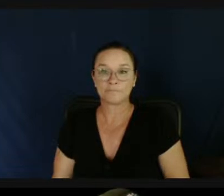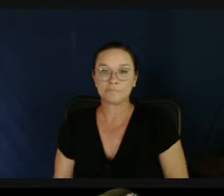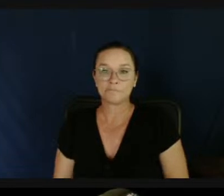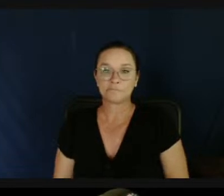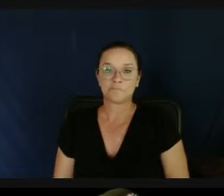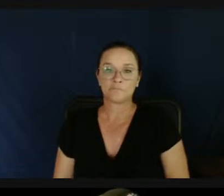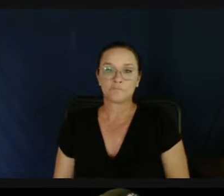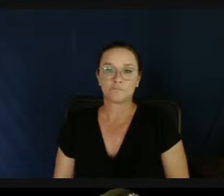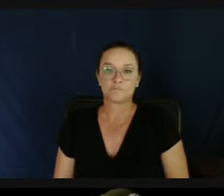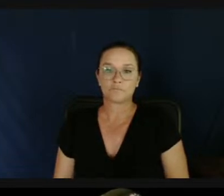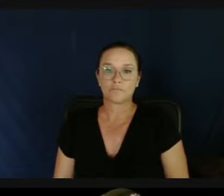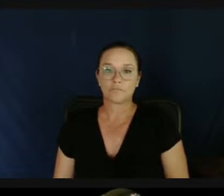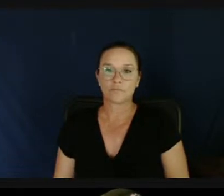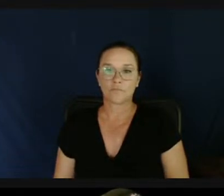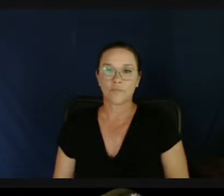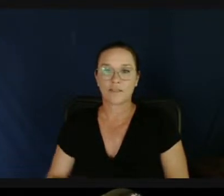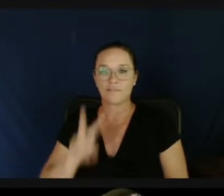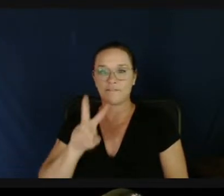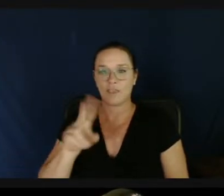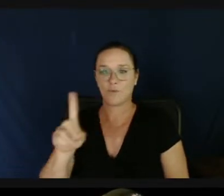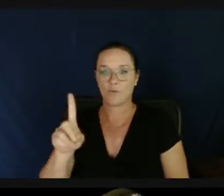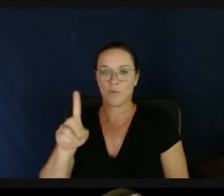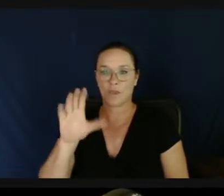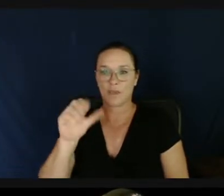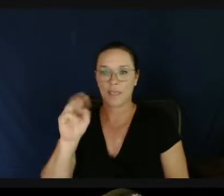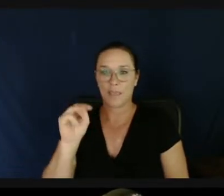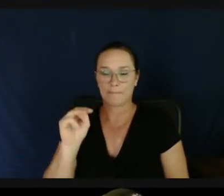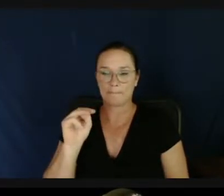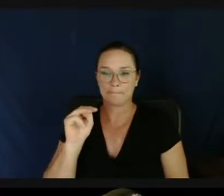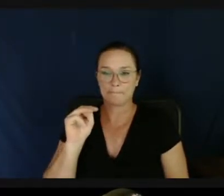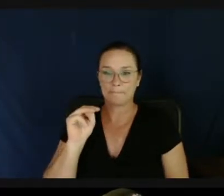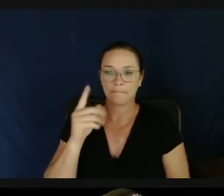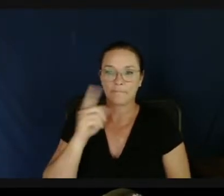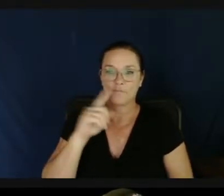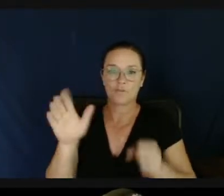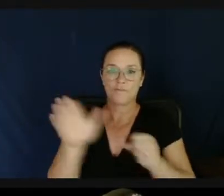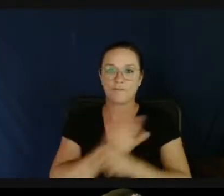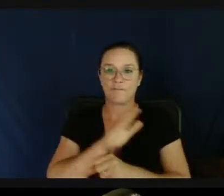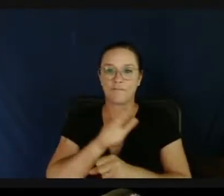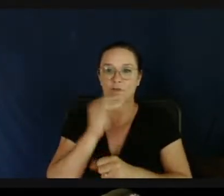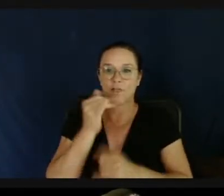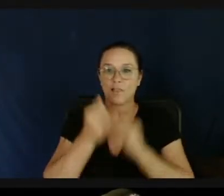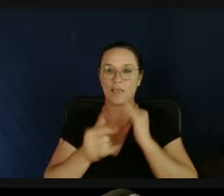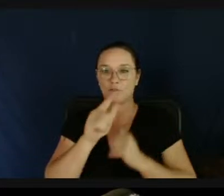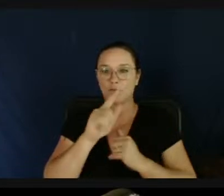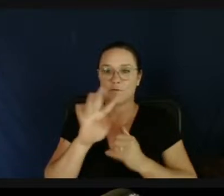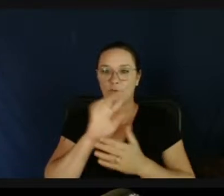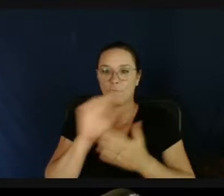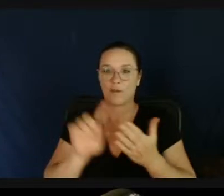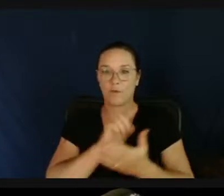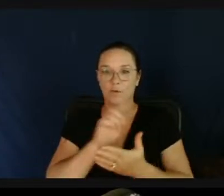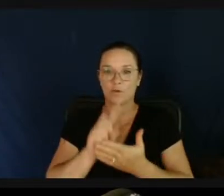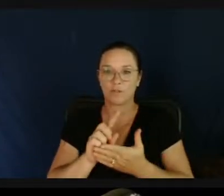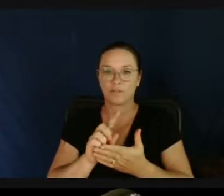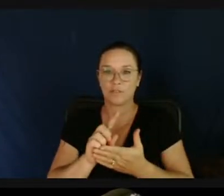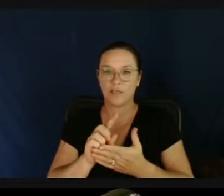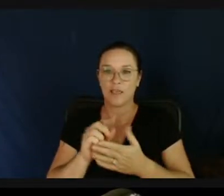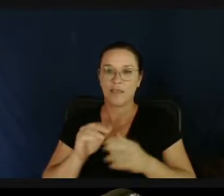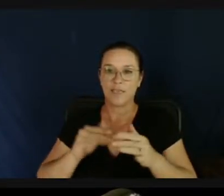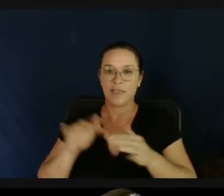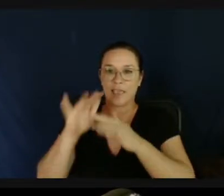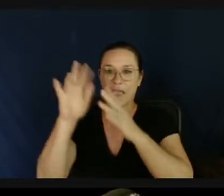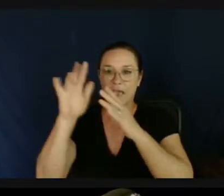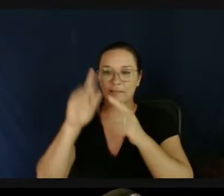There's the V1 camera for that full last 24 hours. Some of that degassing,